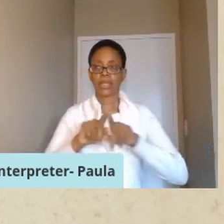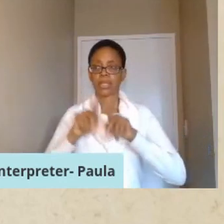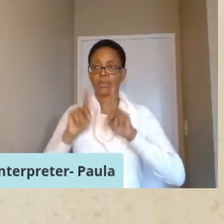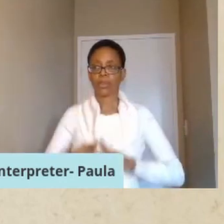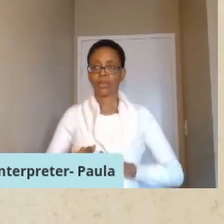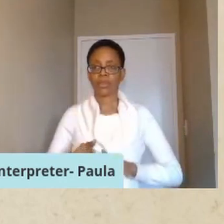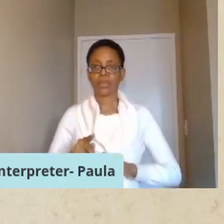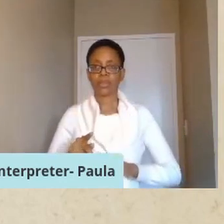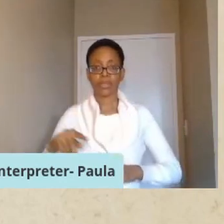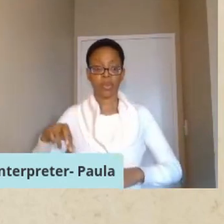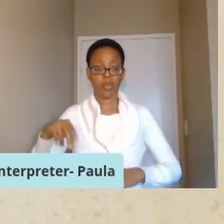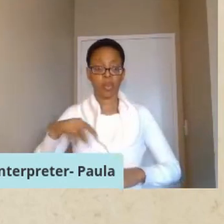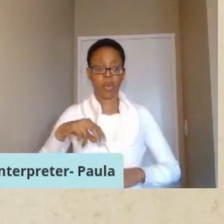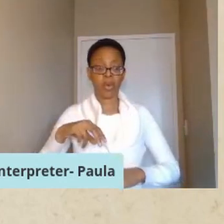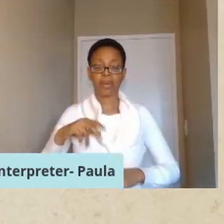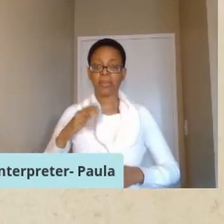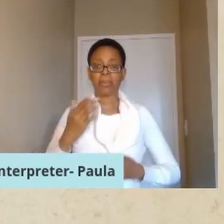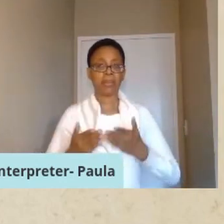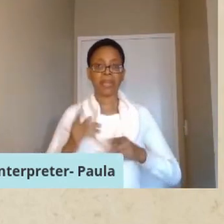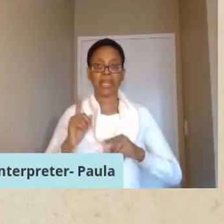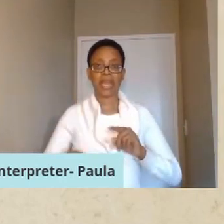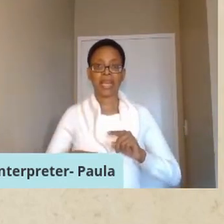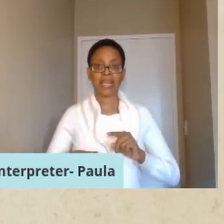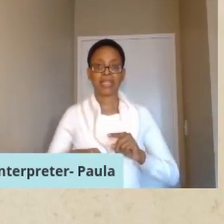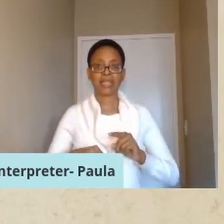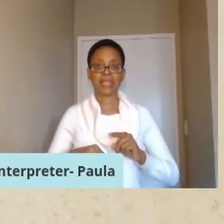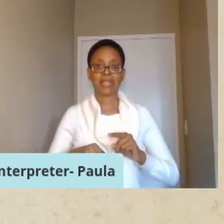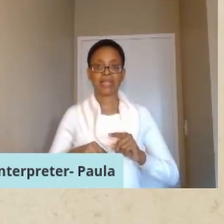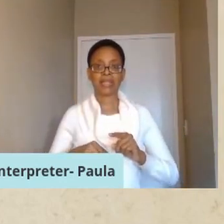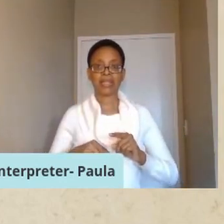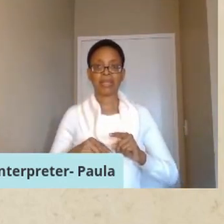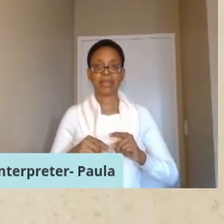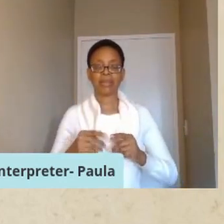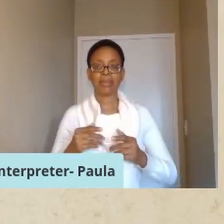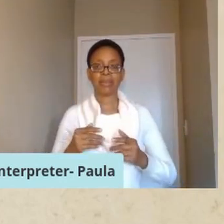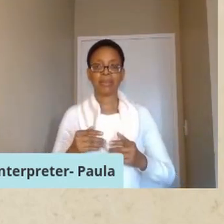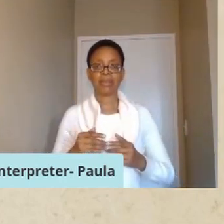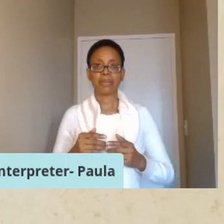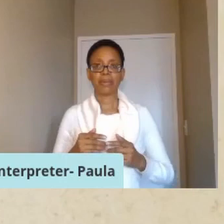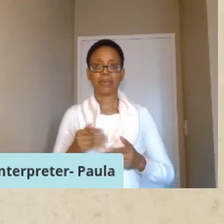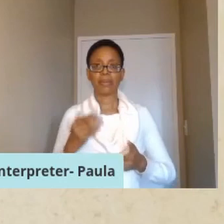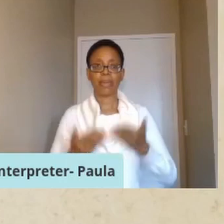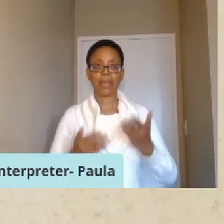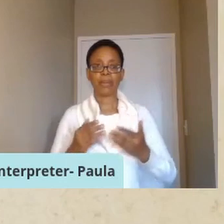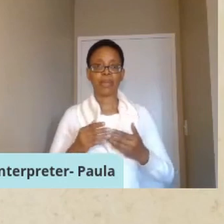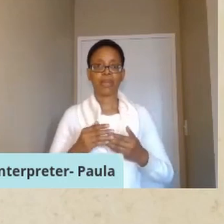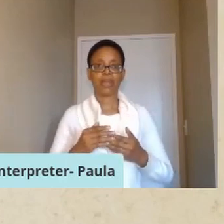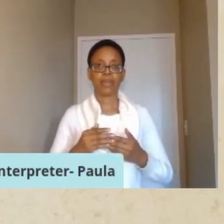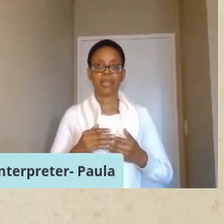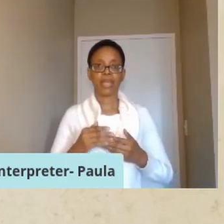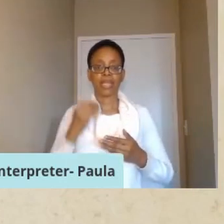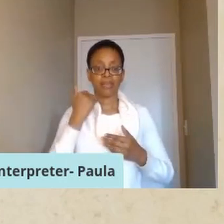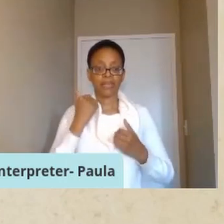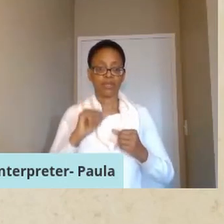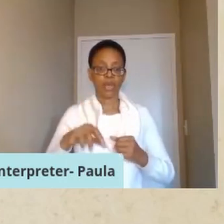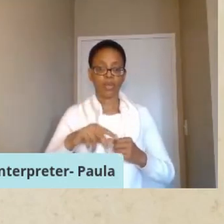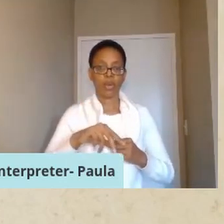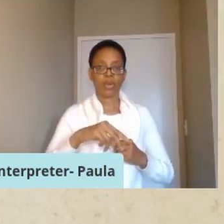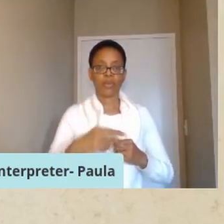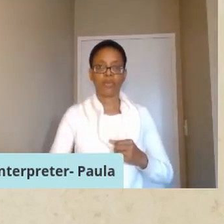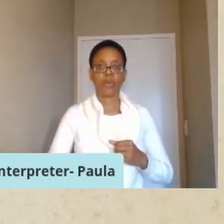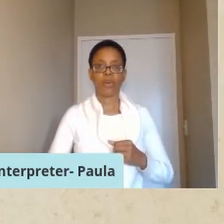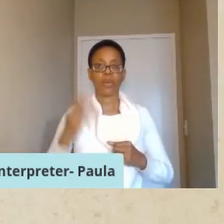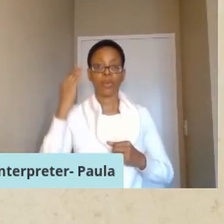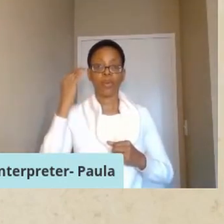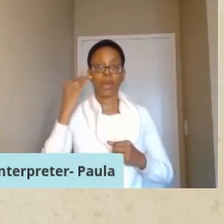not probably be able to walk on it and may well fall if he or she tries. Why? It's